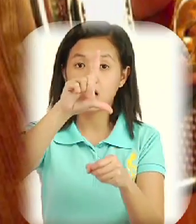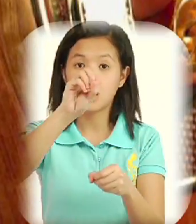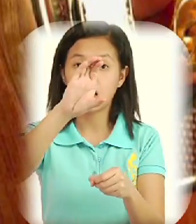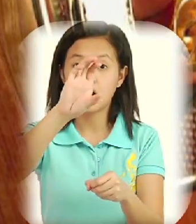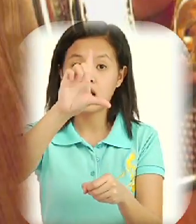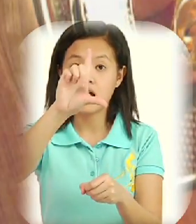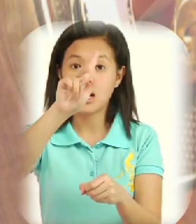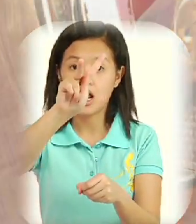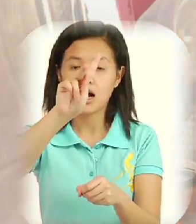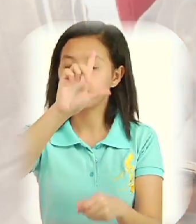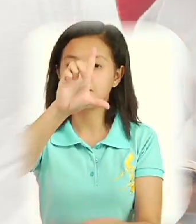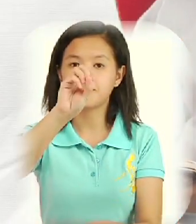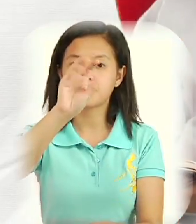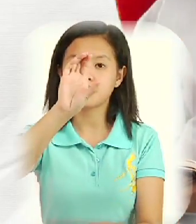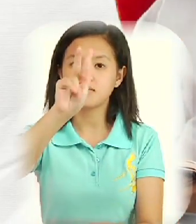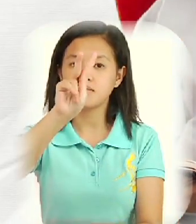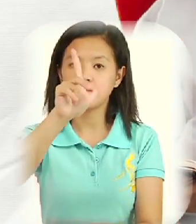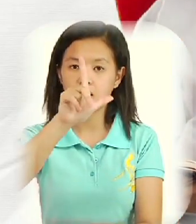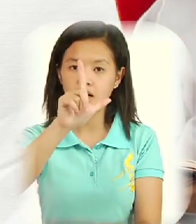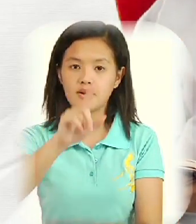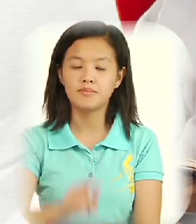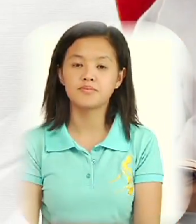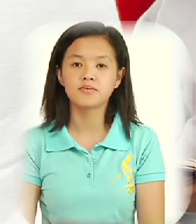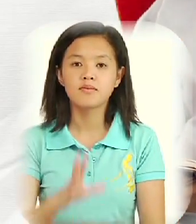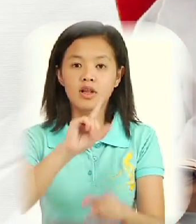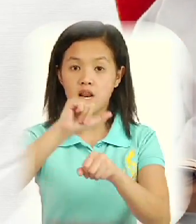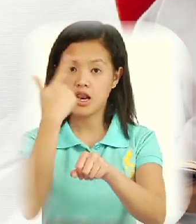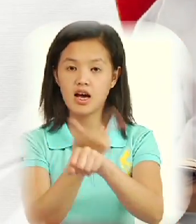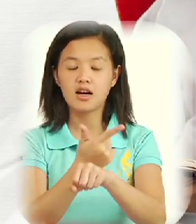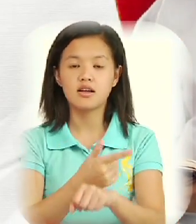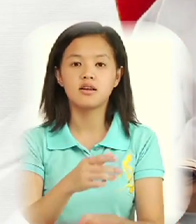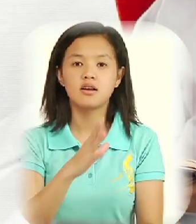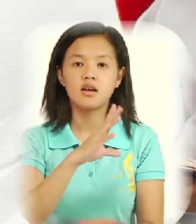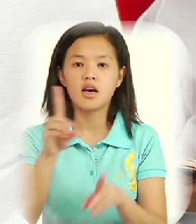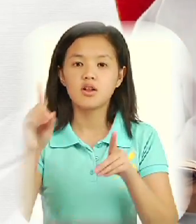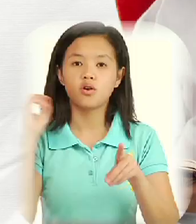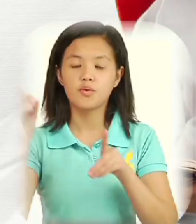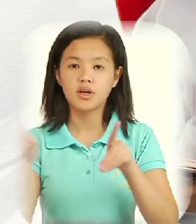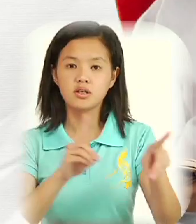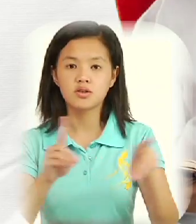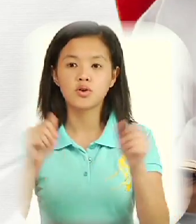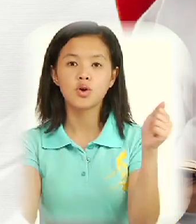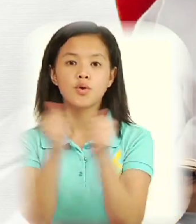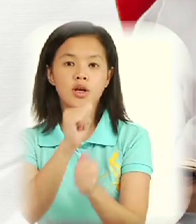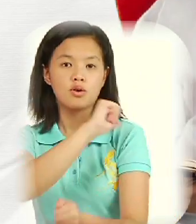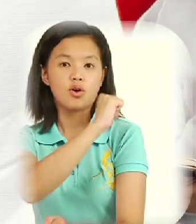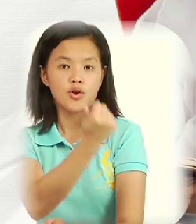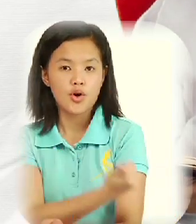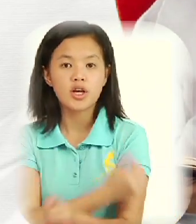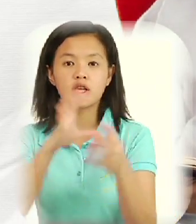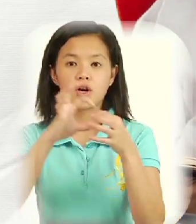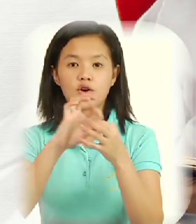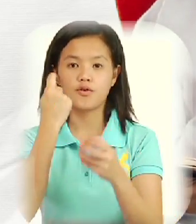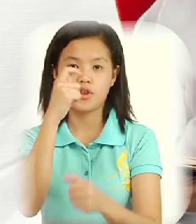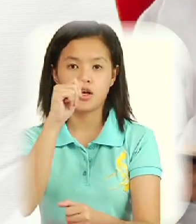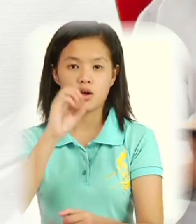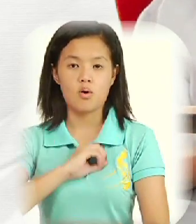time. And he does this. He does all of this with the authority of the